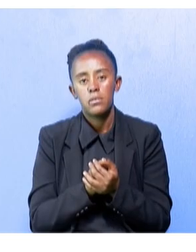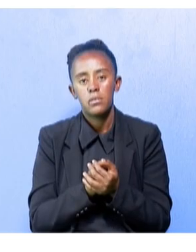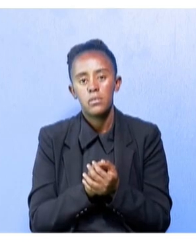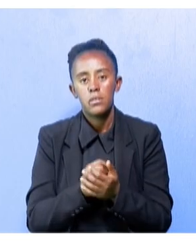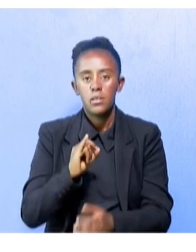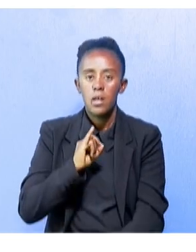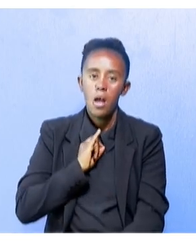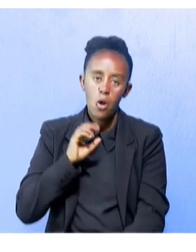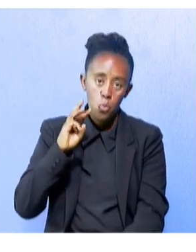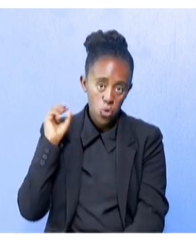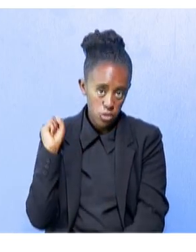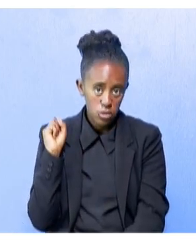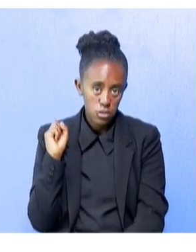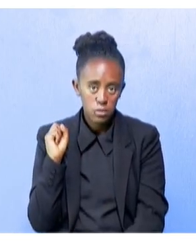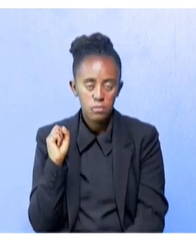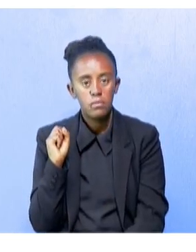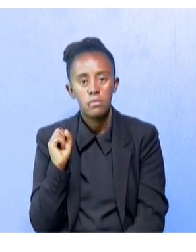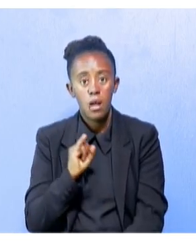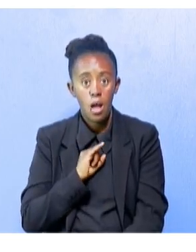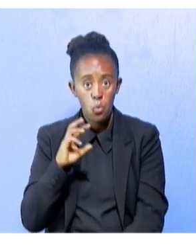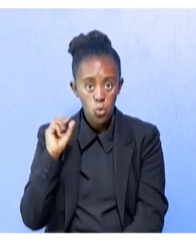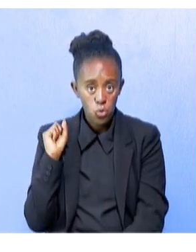I was